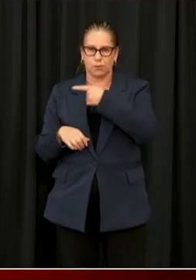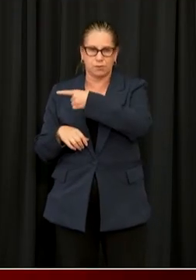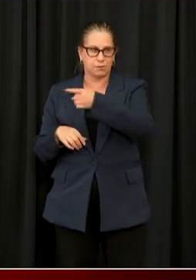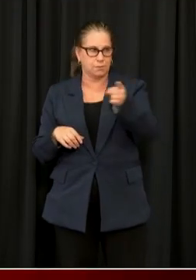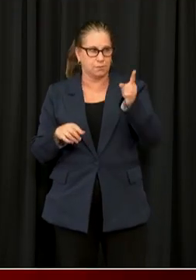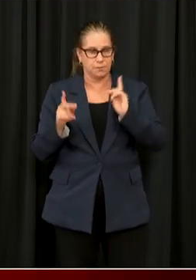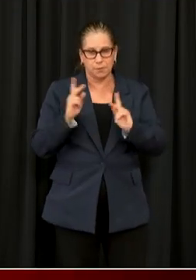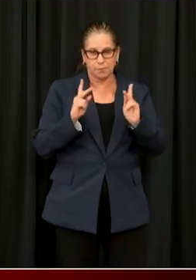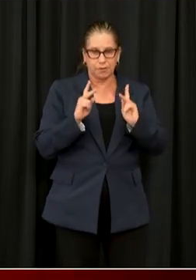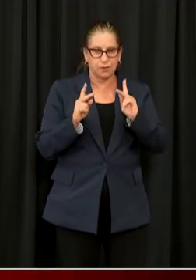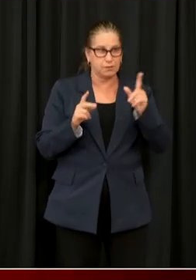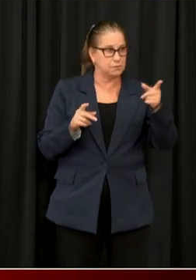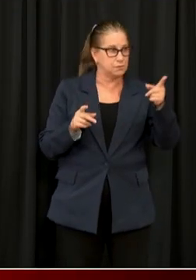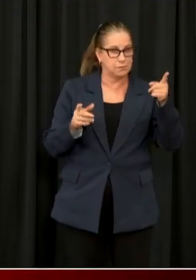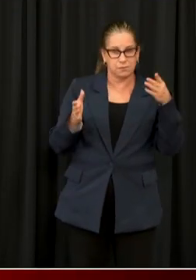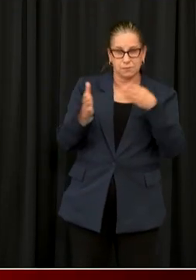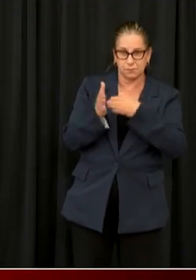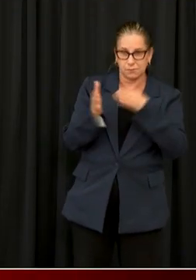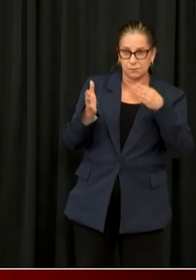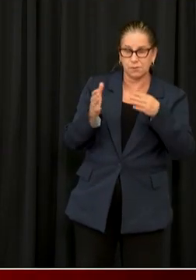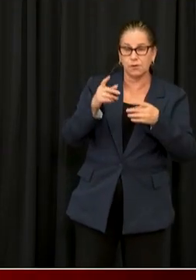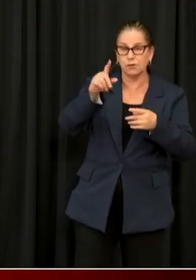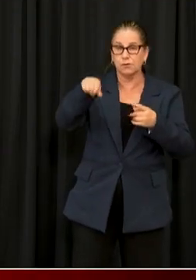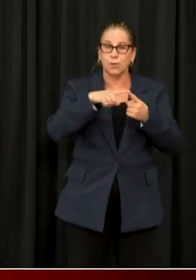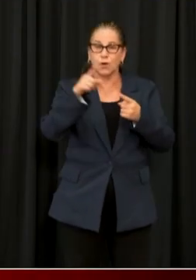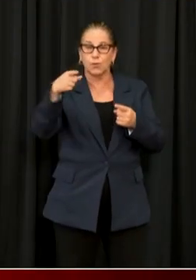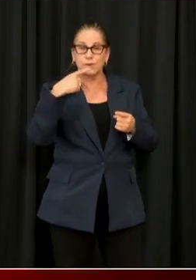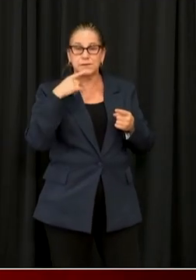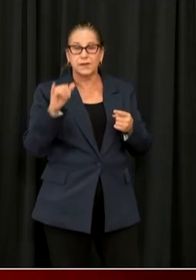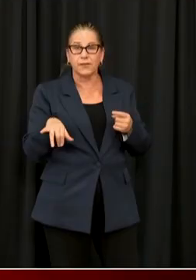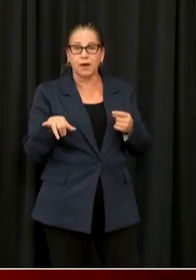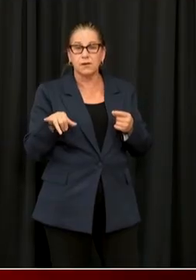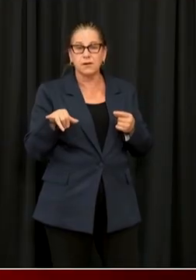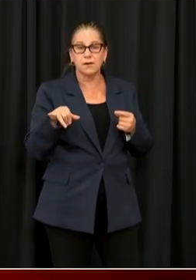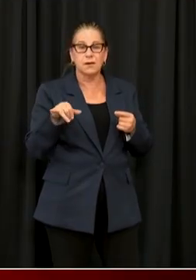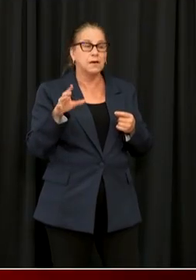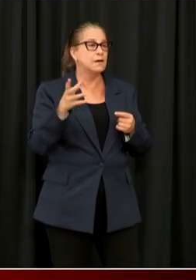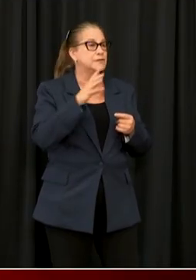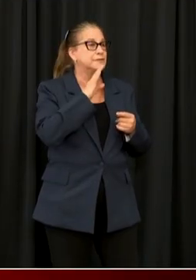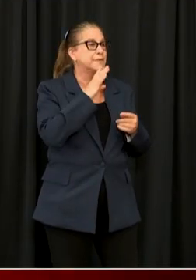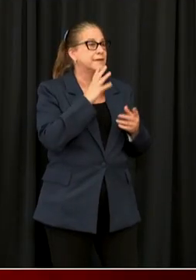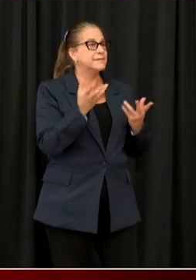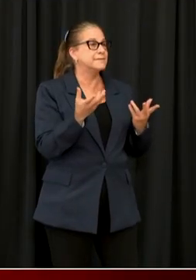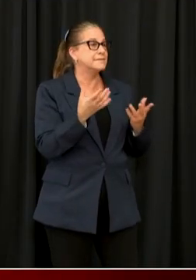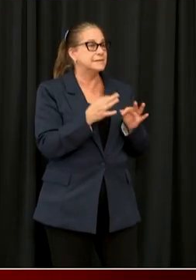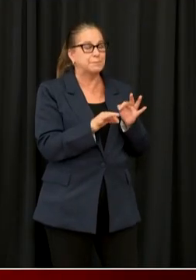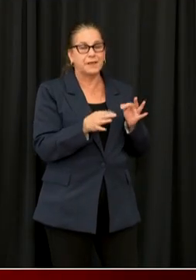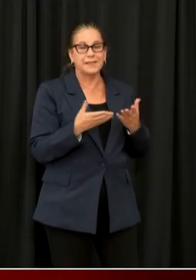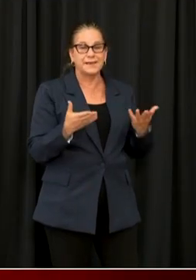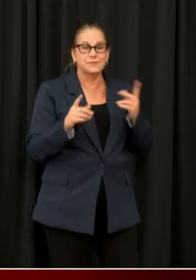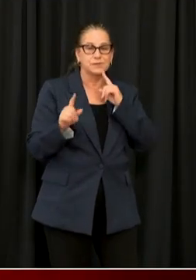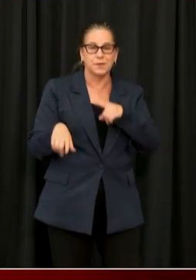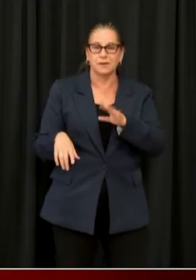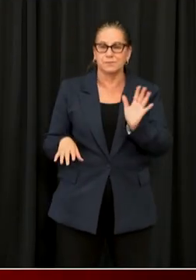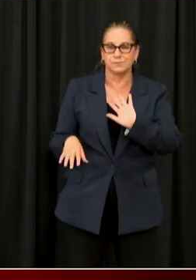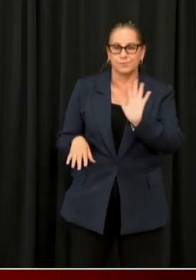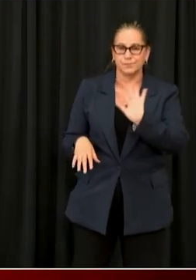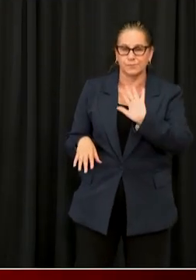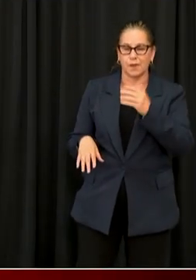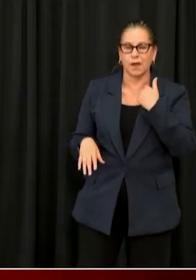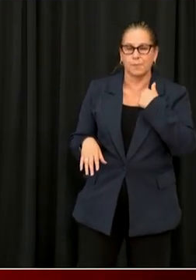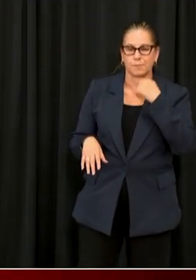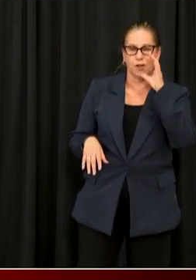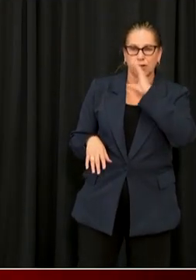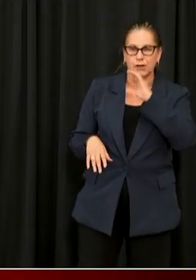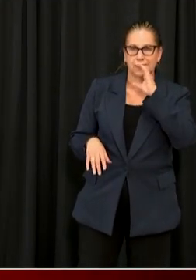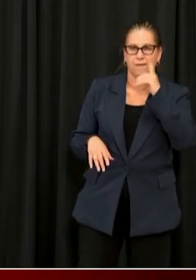when you say that, it's not a very simple thing to respond to, because we're seeking justice for the victim, and anything that